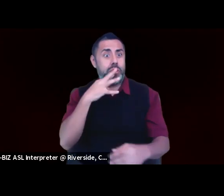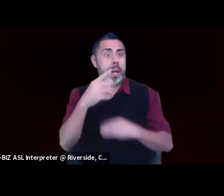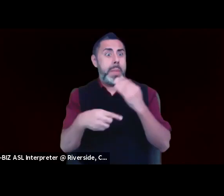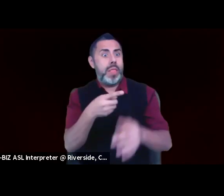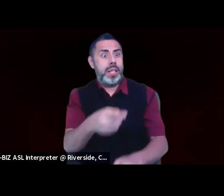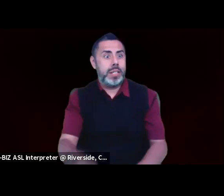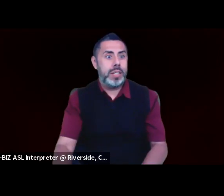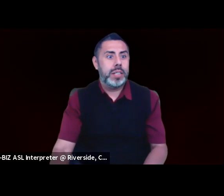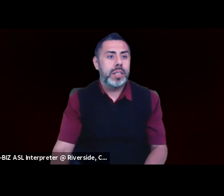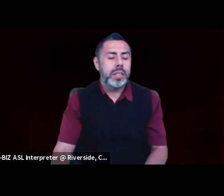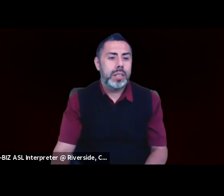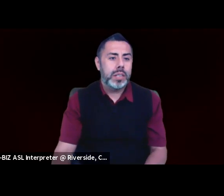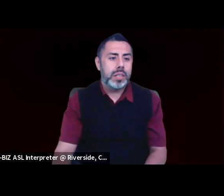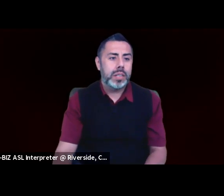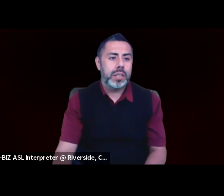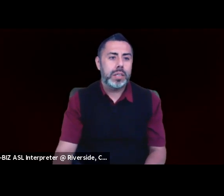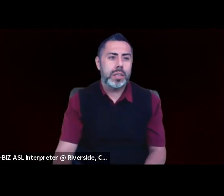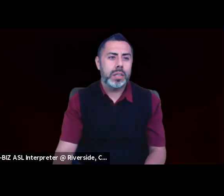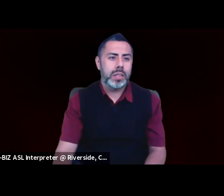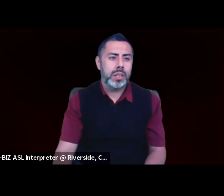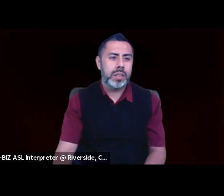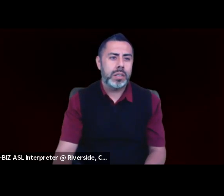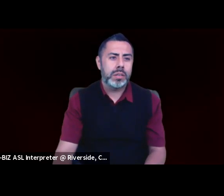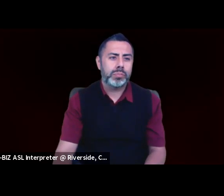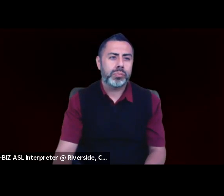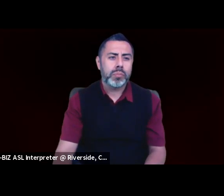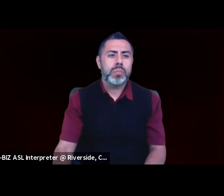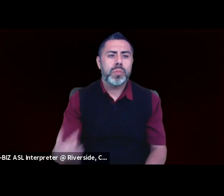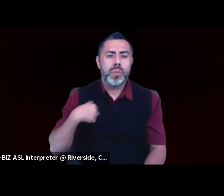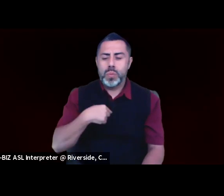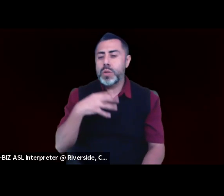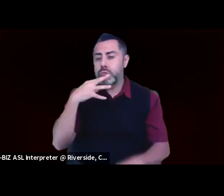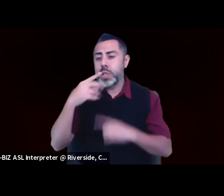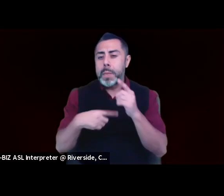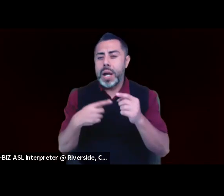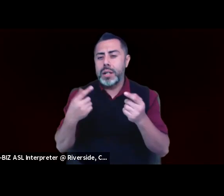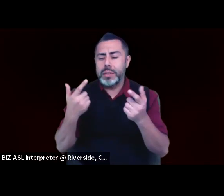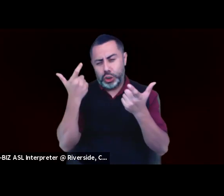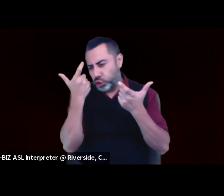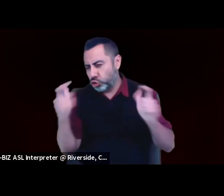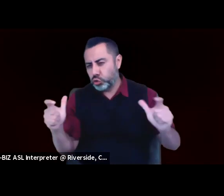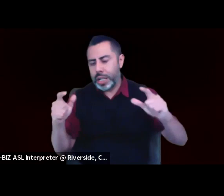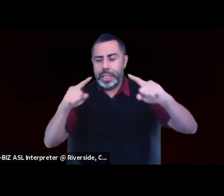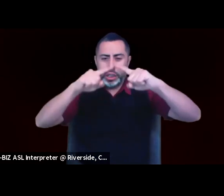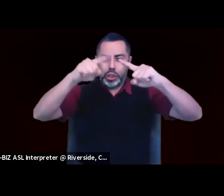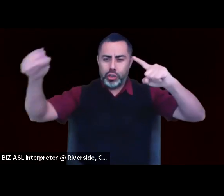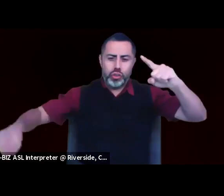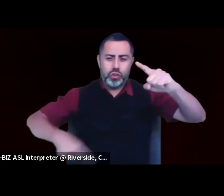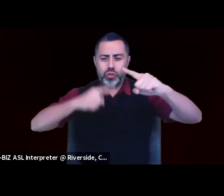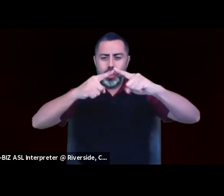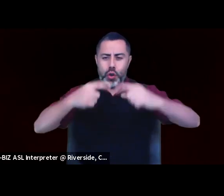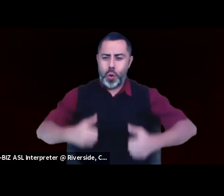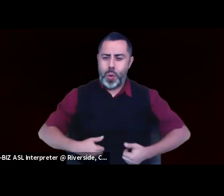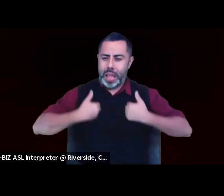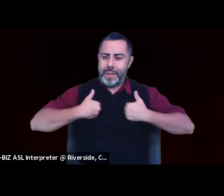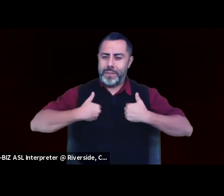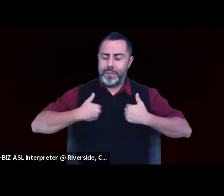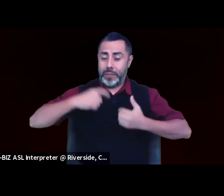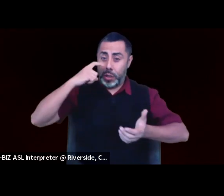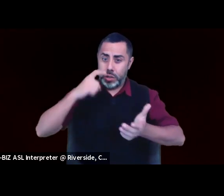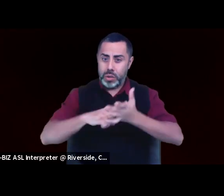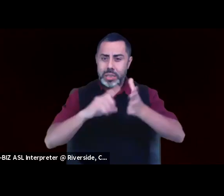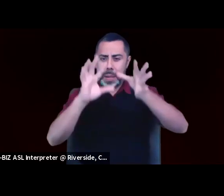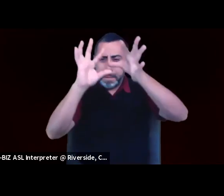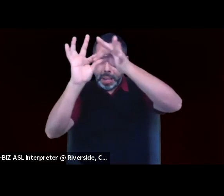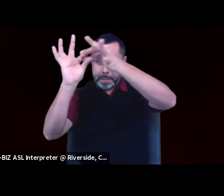talking about the great hoop or the great circle of life, noting that all things are connected, that there